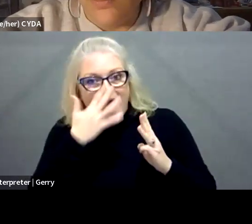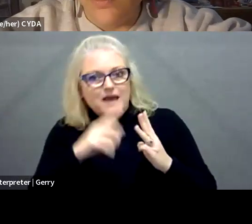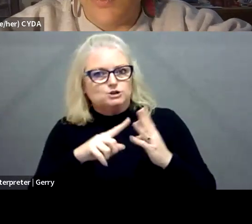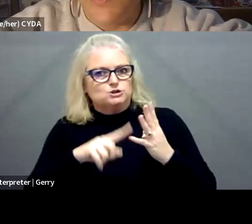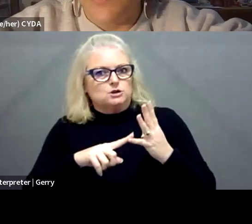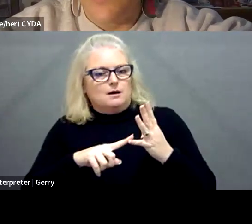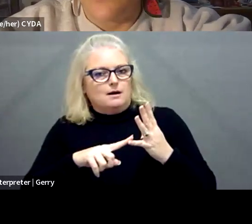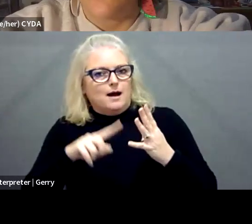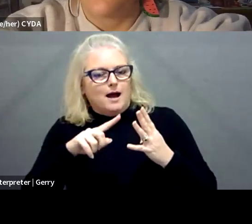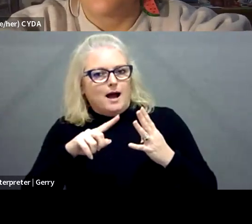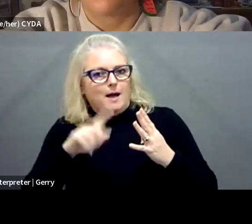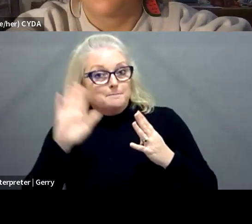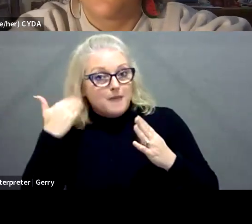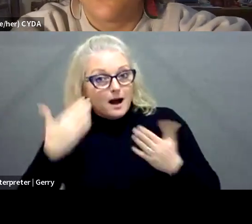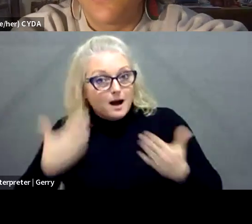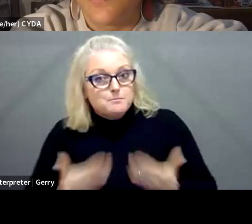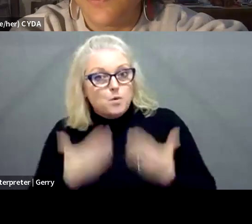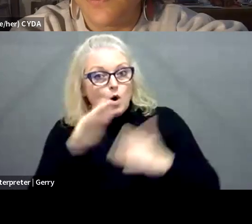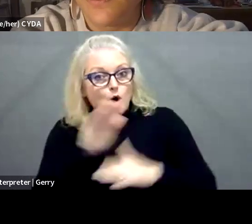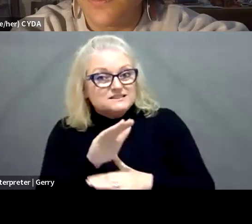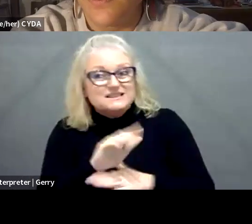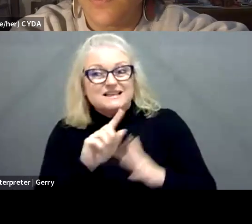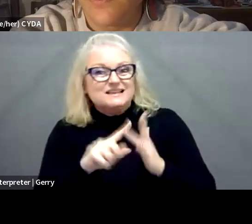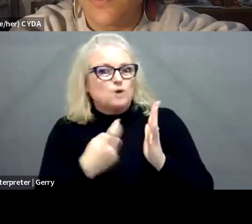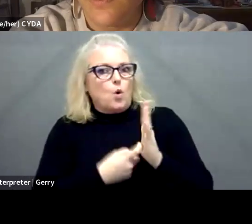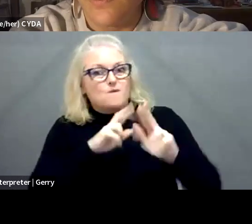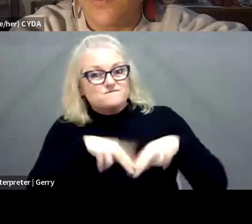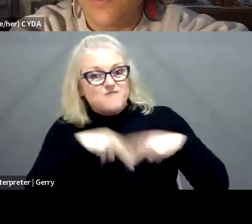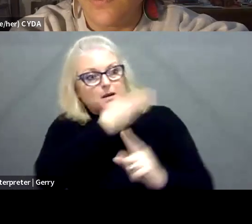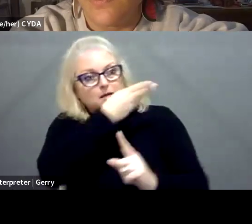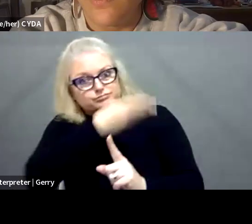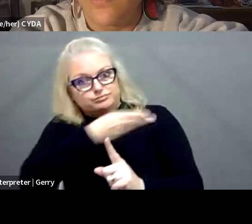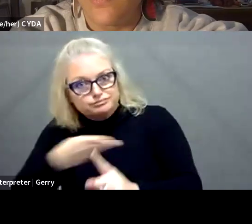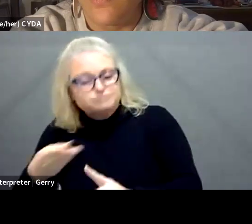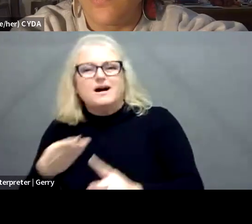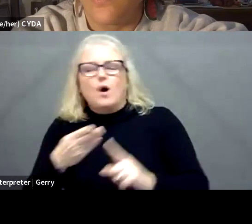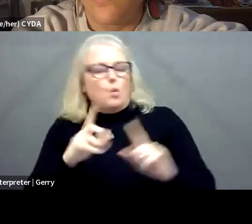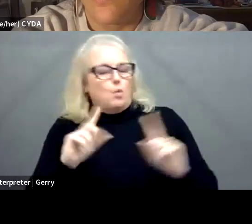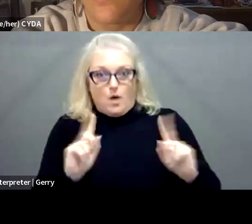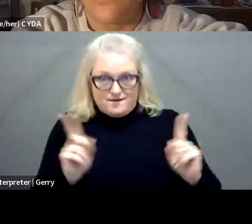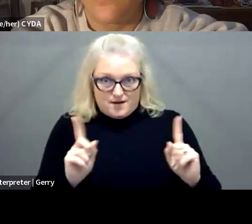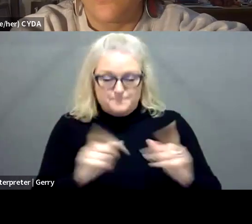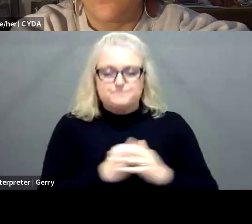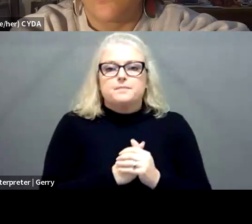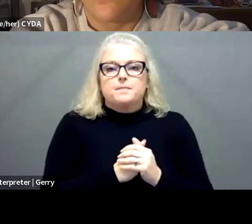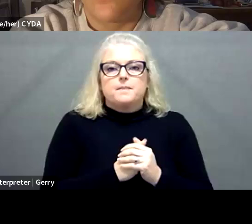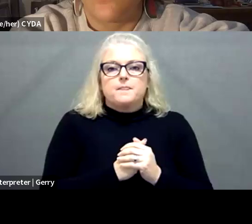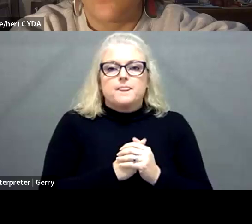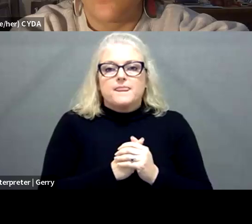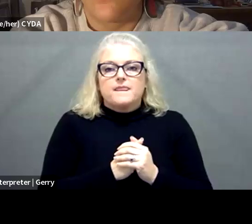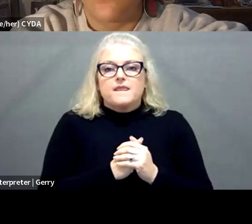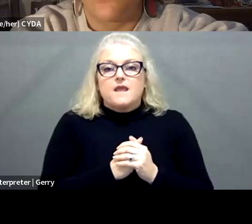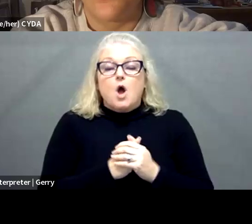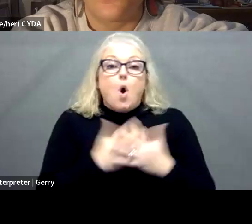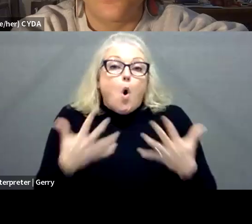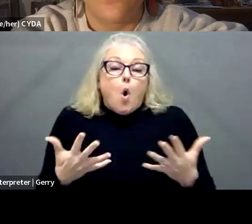whatever, to get those different perspectives. For writers, whether autistic